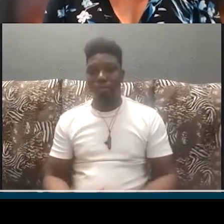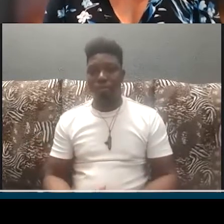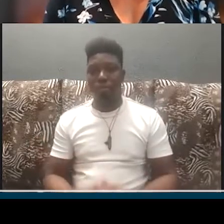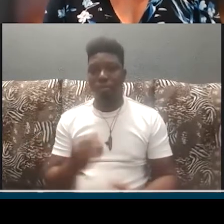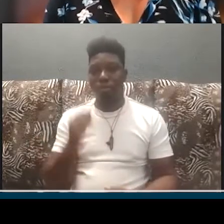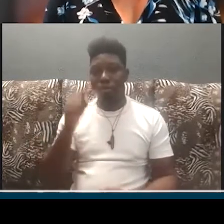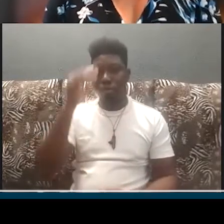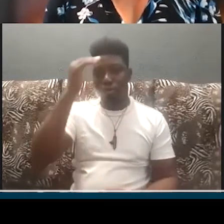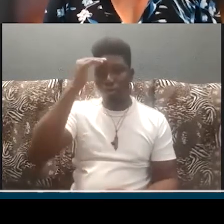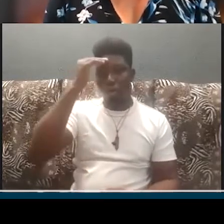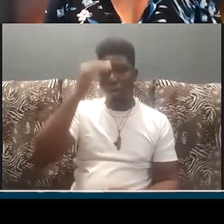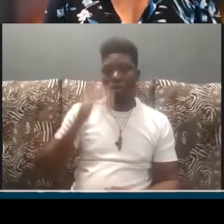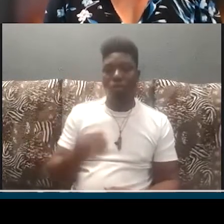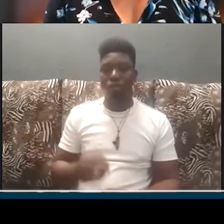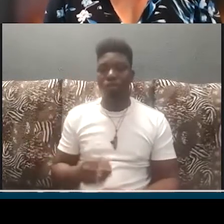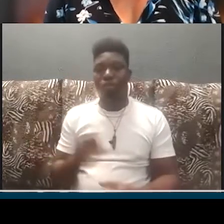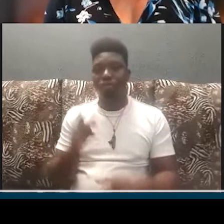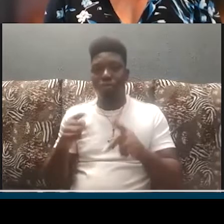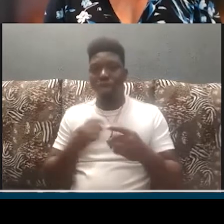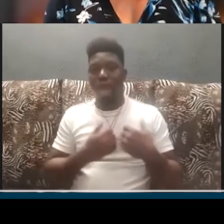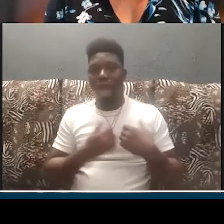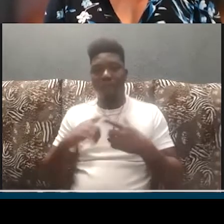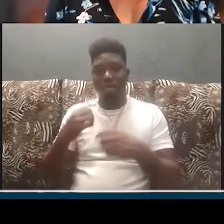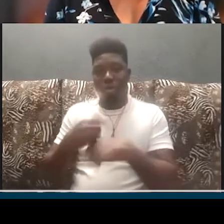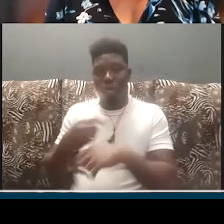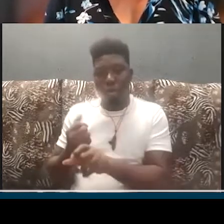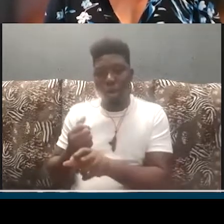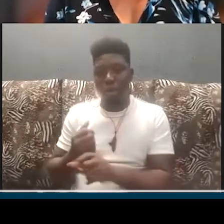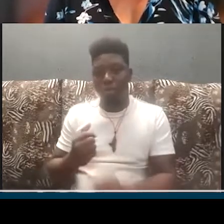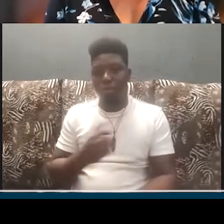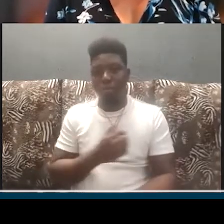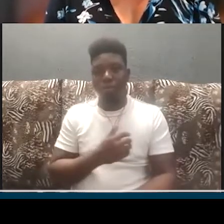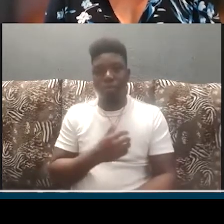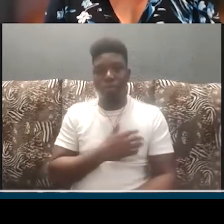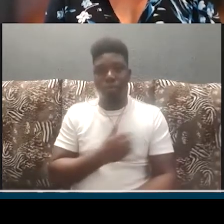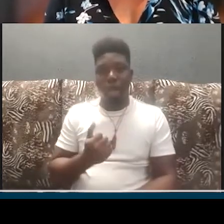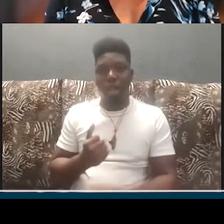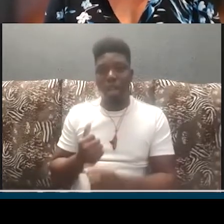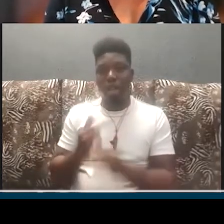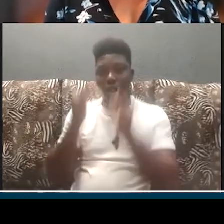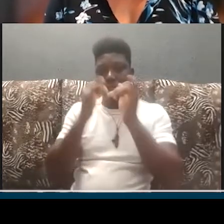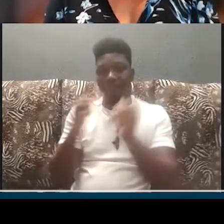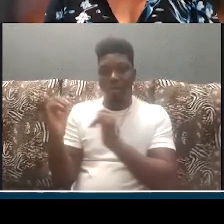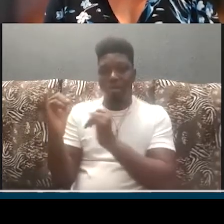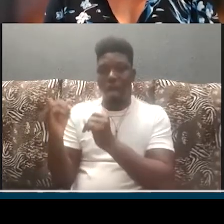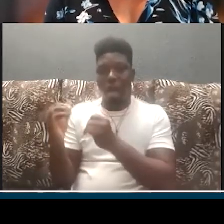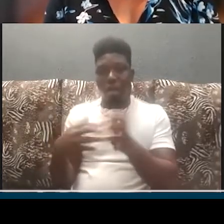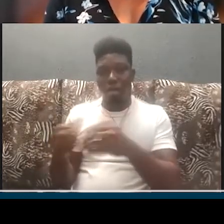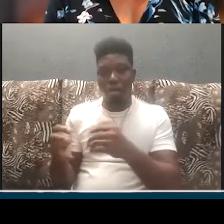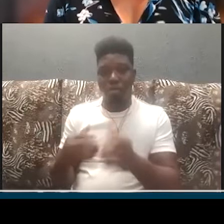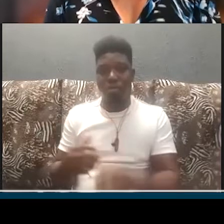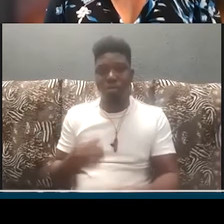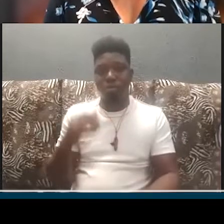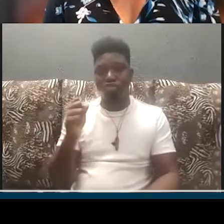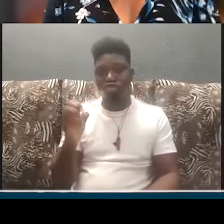and you have to make decisions on an individual and a case-by-case basis. So not everything works for every